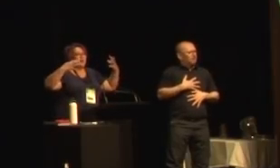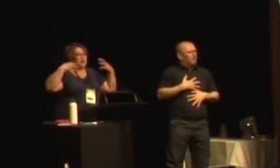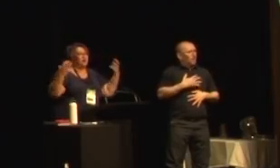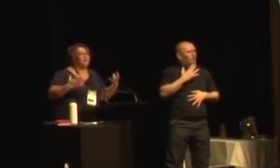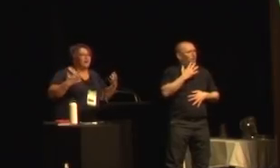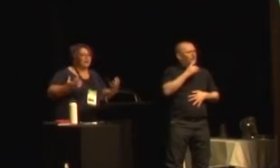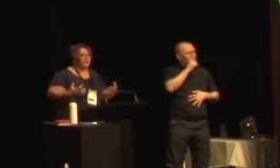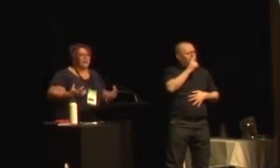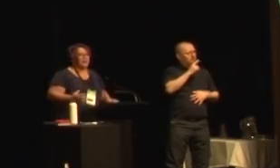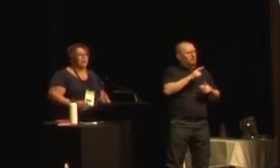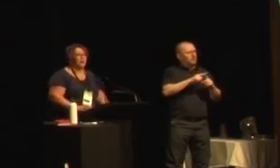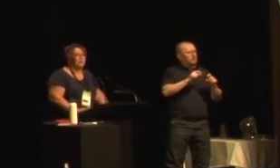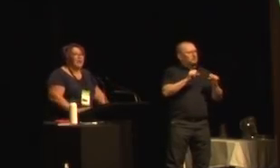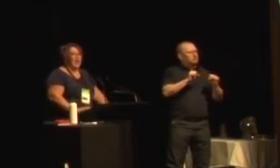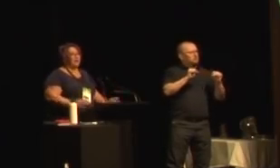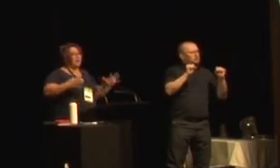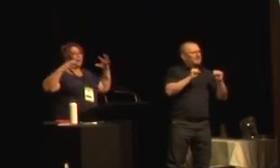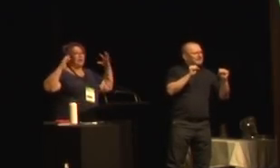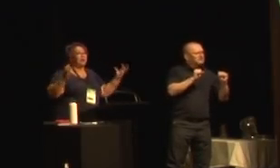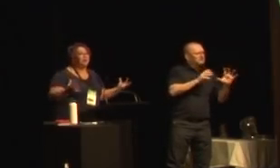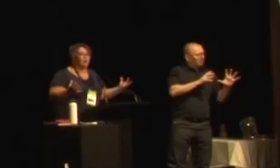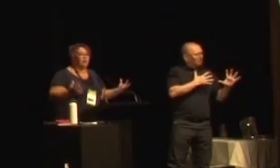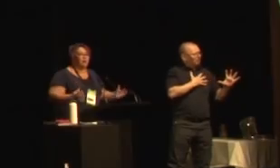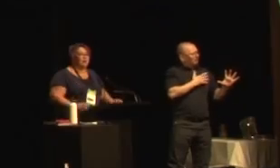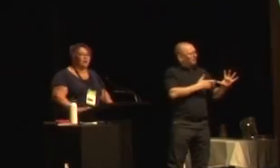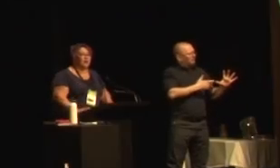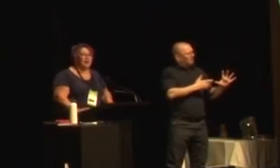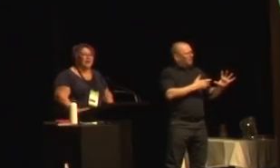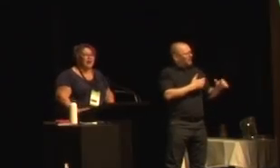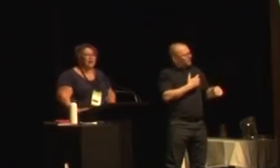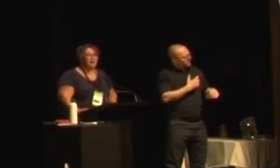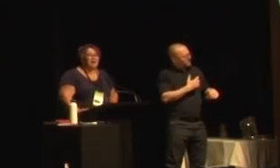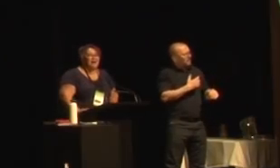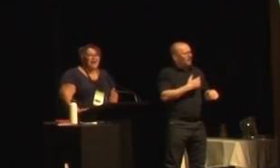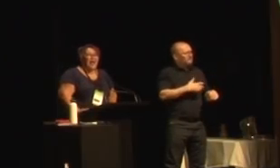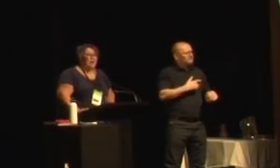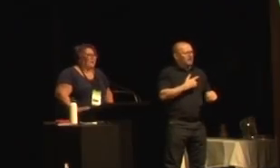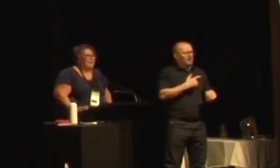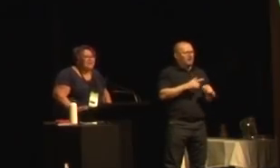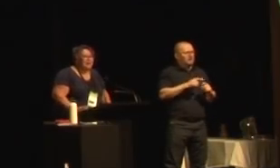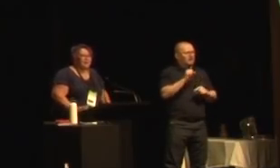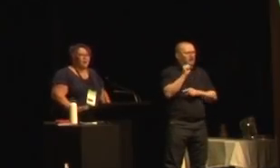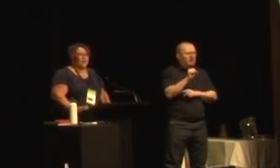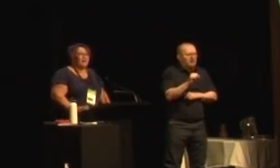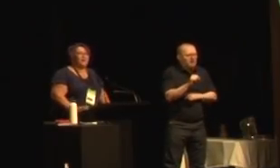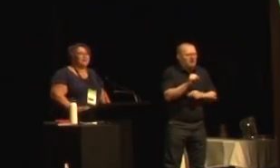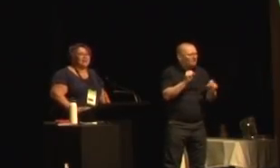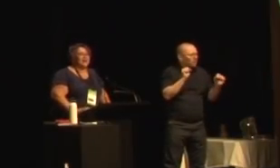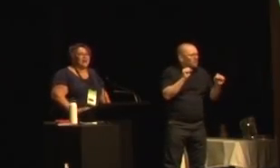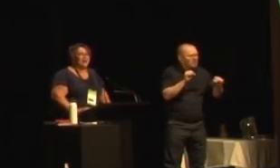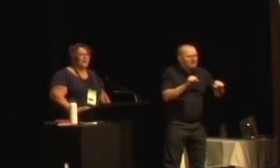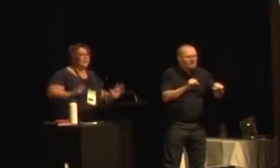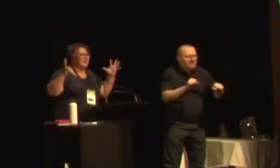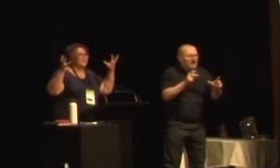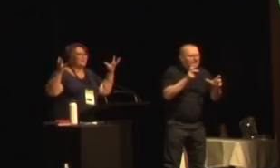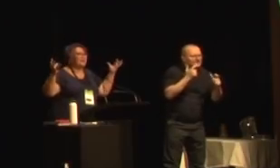cheered, what you don't feel is the feeling in the room. Everyone leaned forward with a lot of care and was listening. Everyone was listening